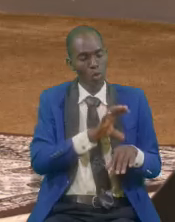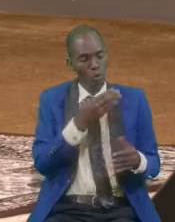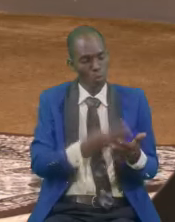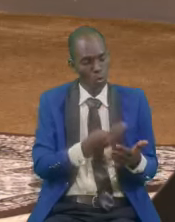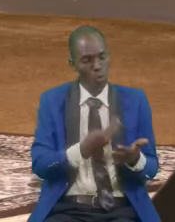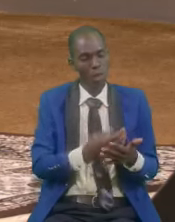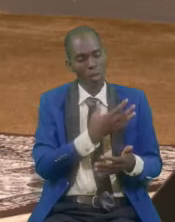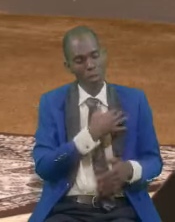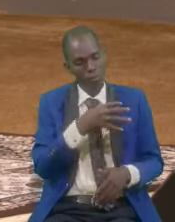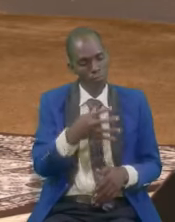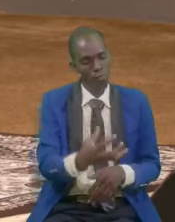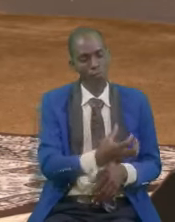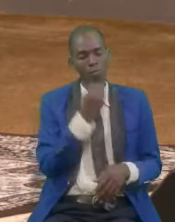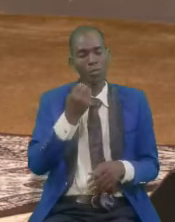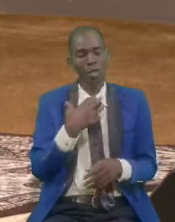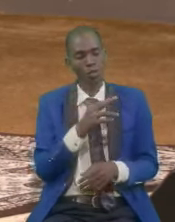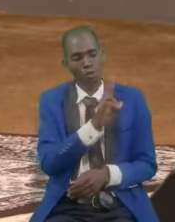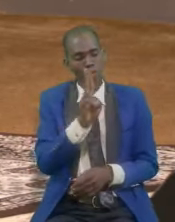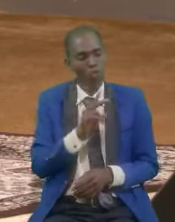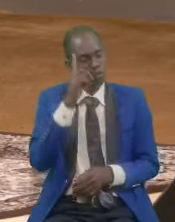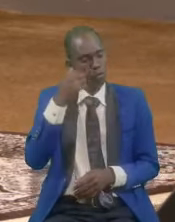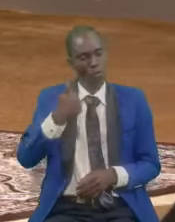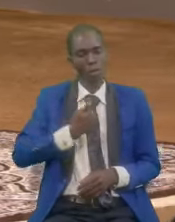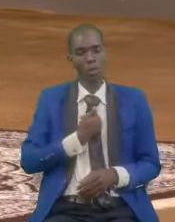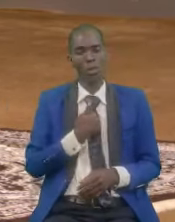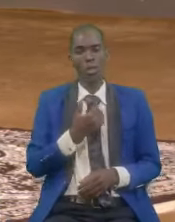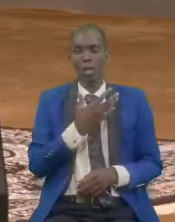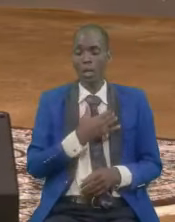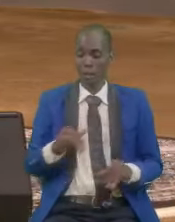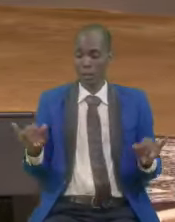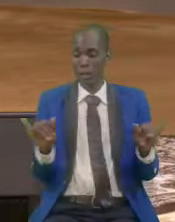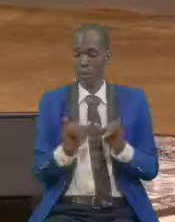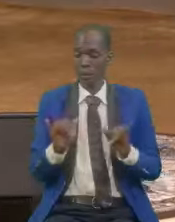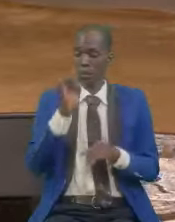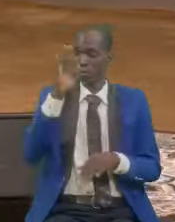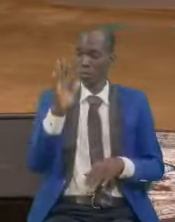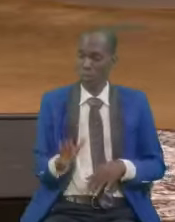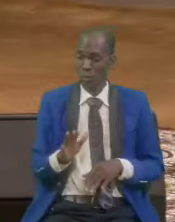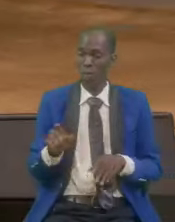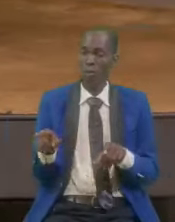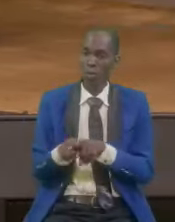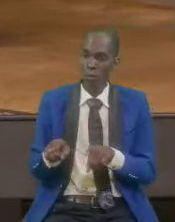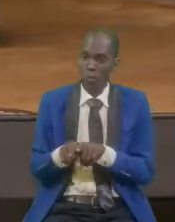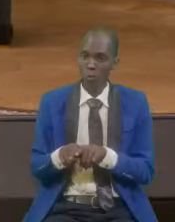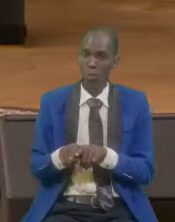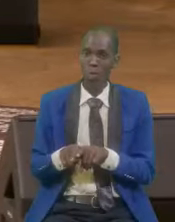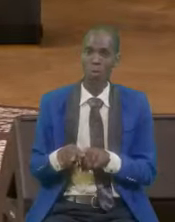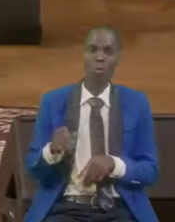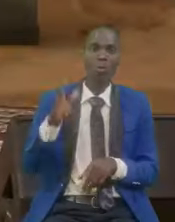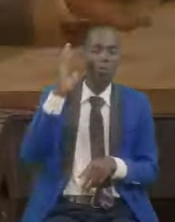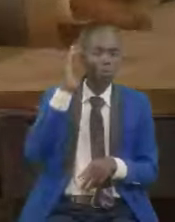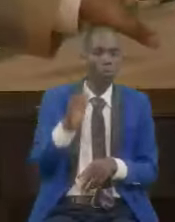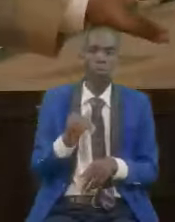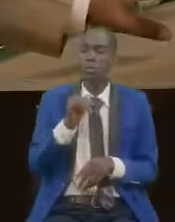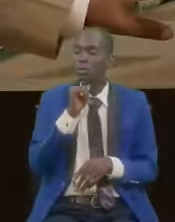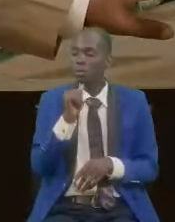money to go and spend on his soul, and the same preacher will not take the money to